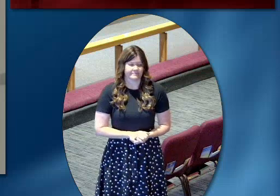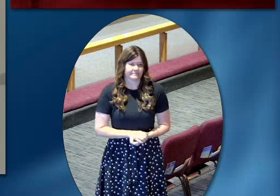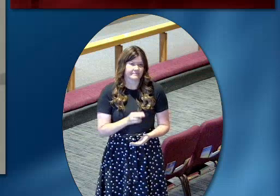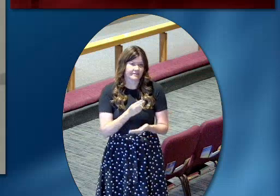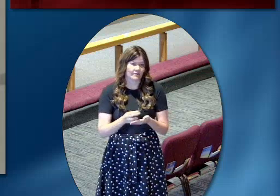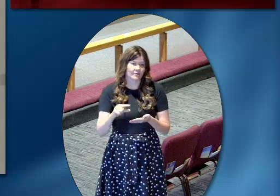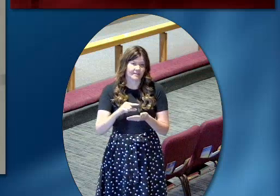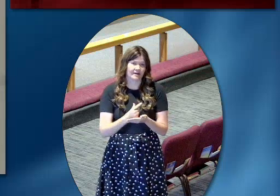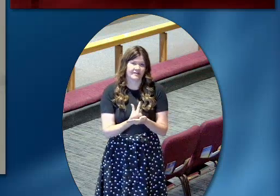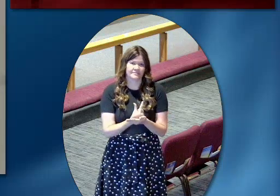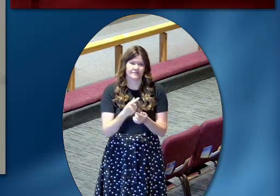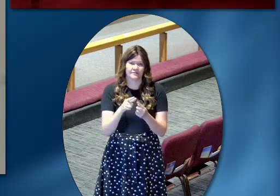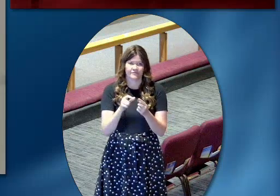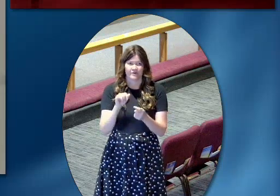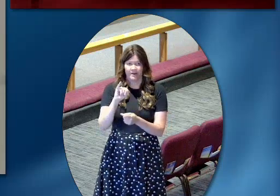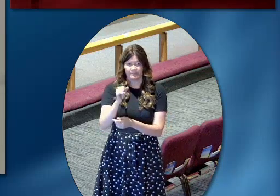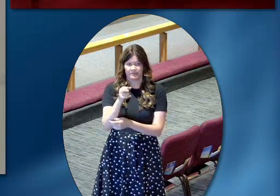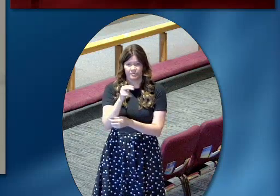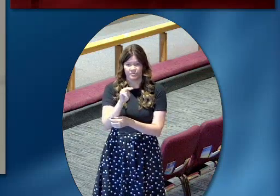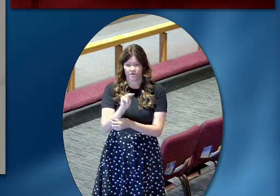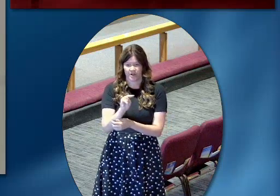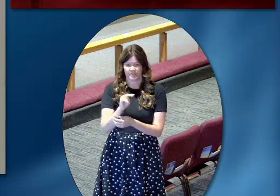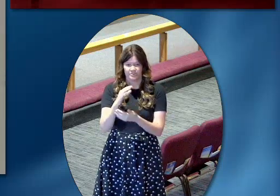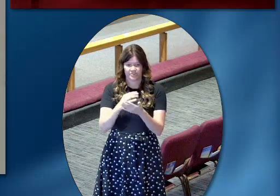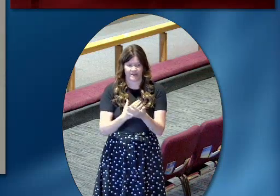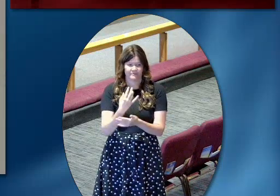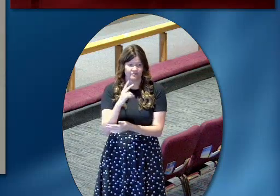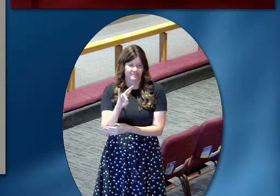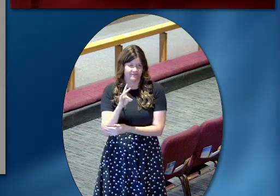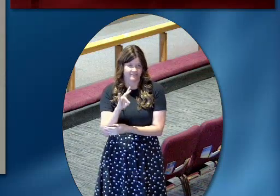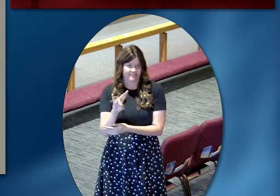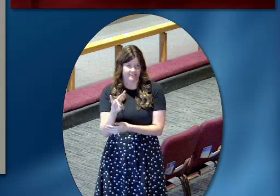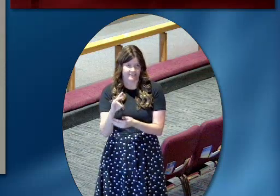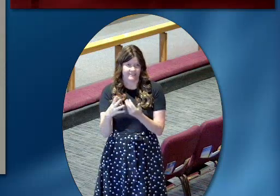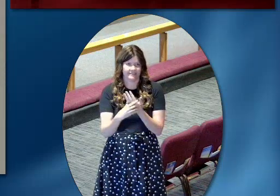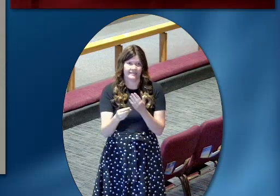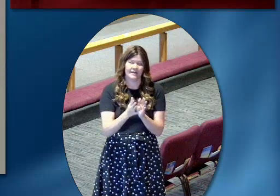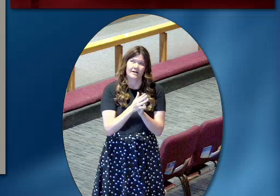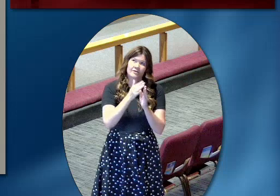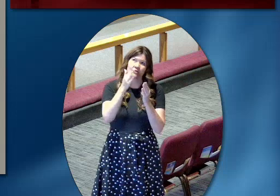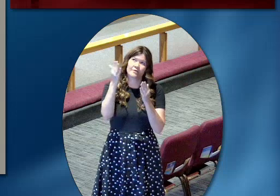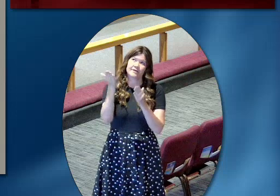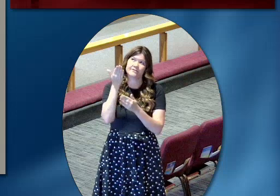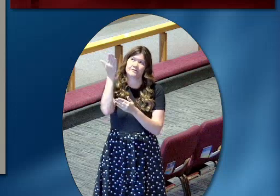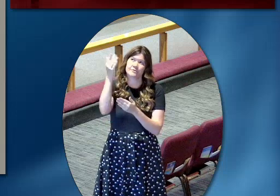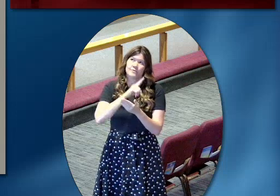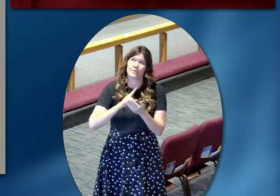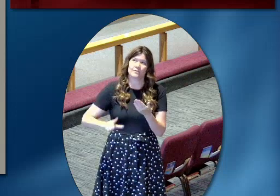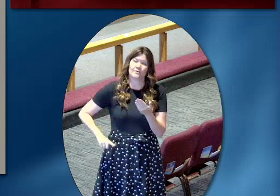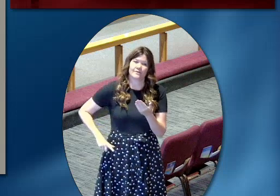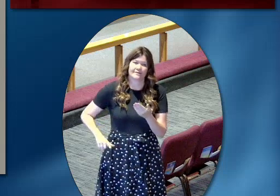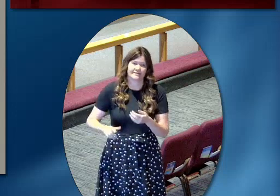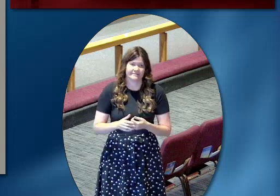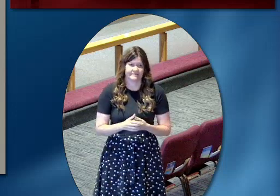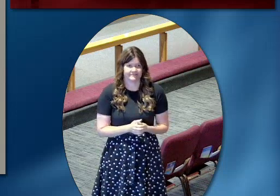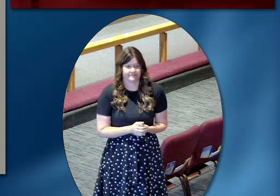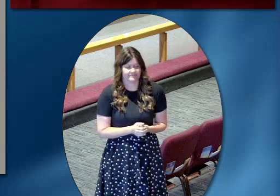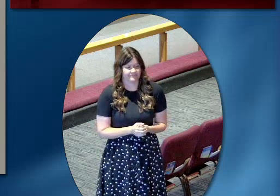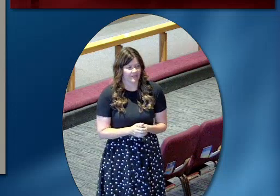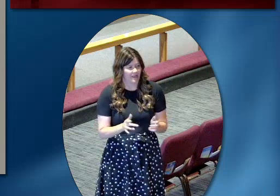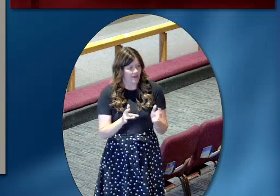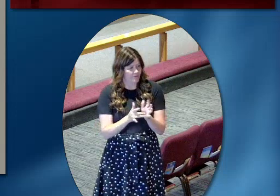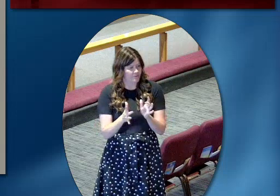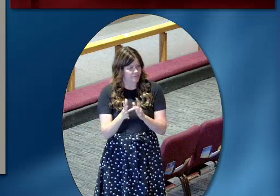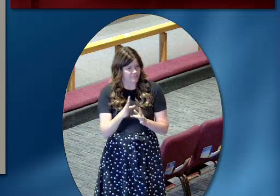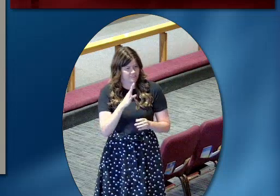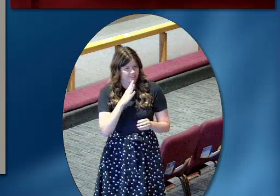The Holy Gospel according to St. John, the 17th chapter. Glory to you, O Lord. When Jesus